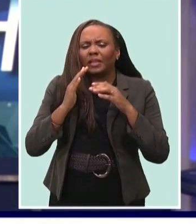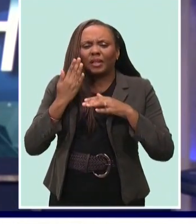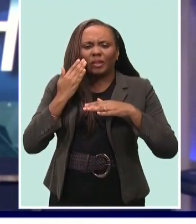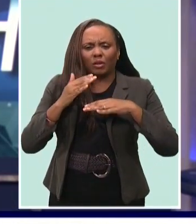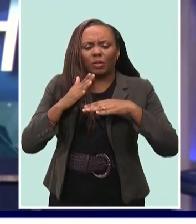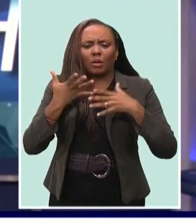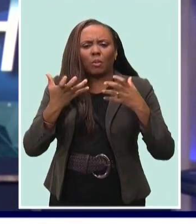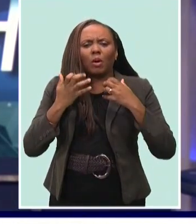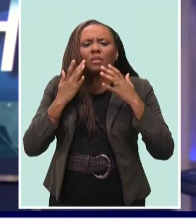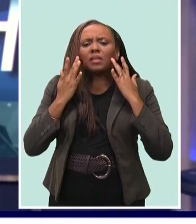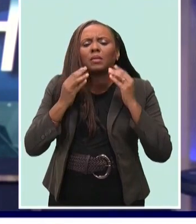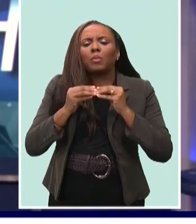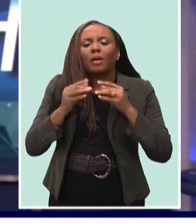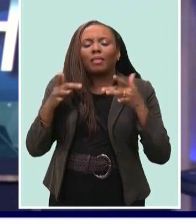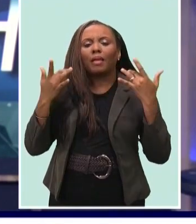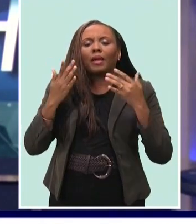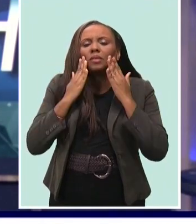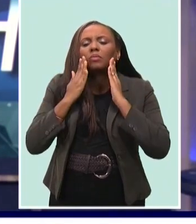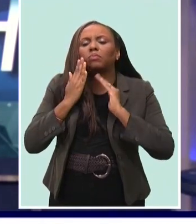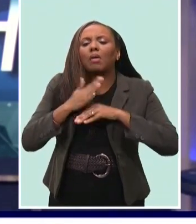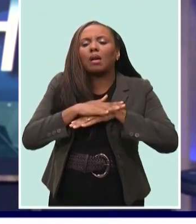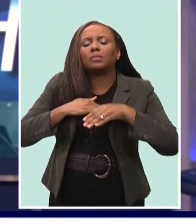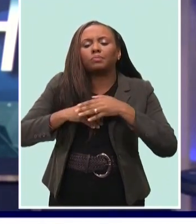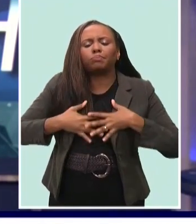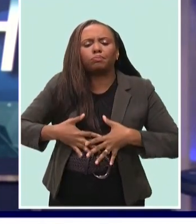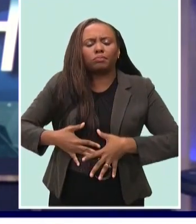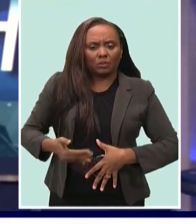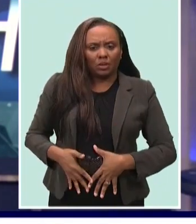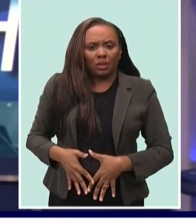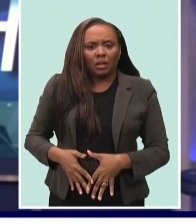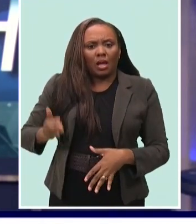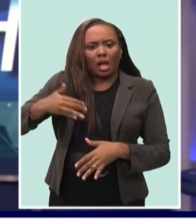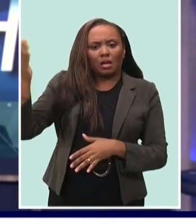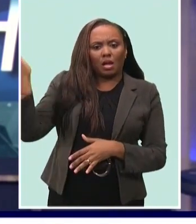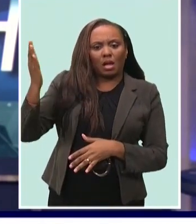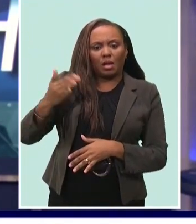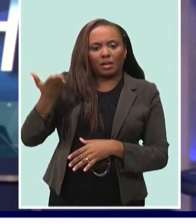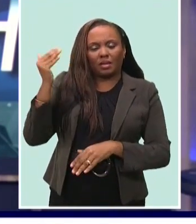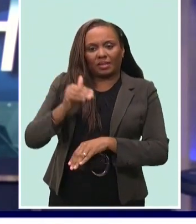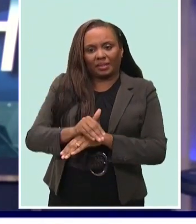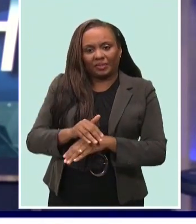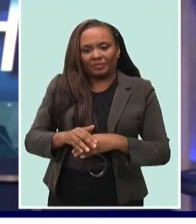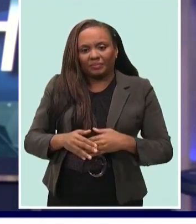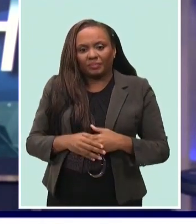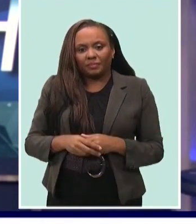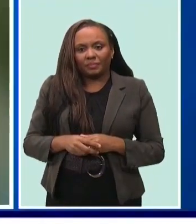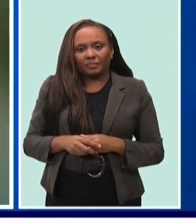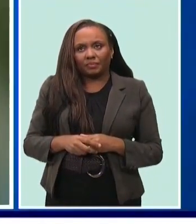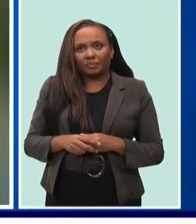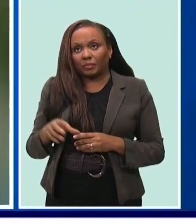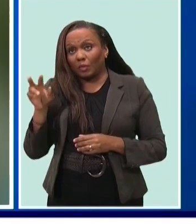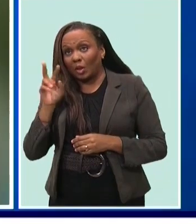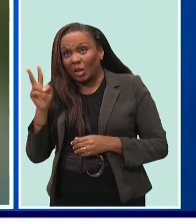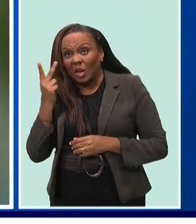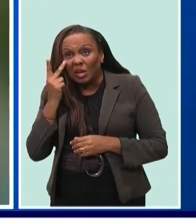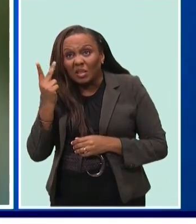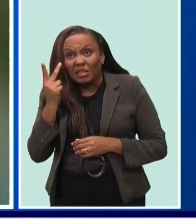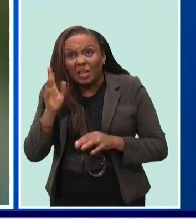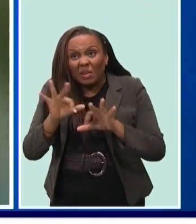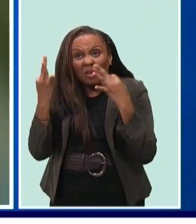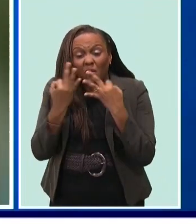to organize a lecture on the practice. It was held at the Lloyd Erskine Sandford Center last night. Them a